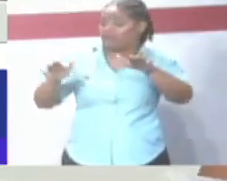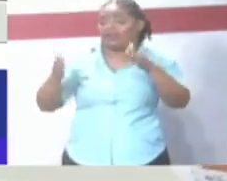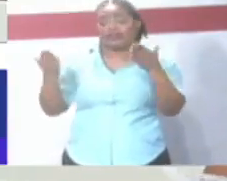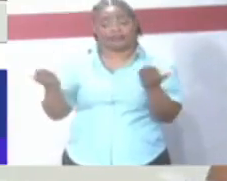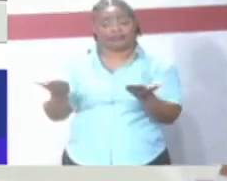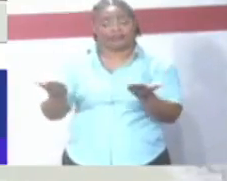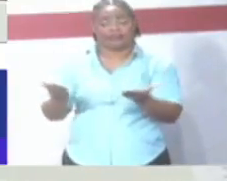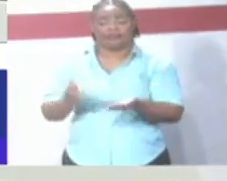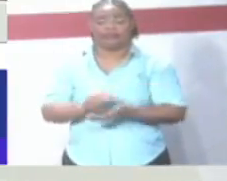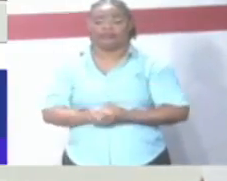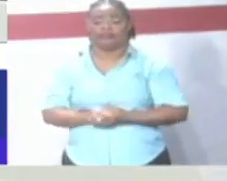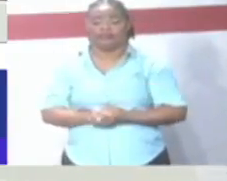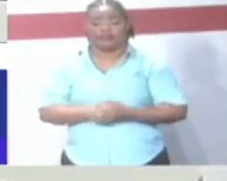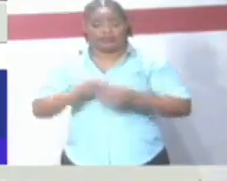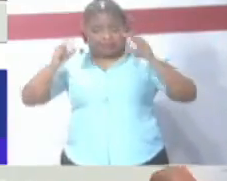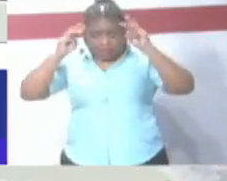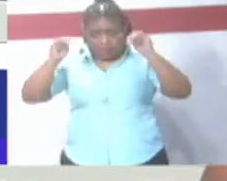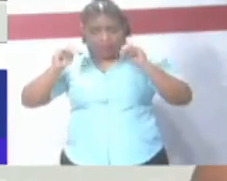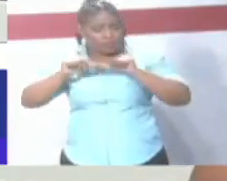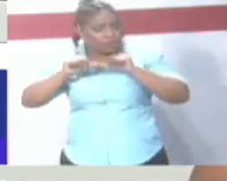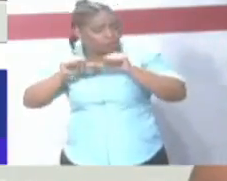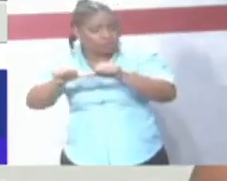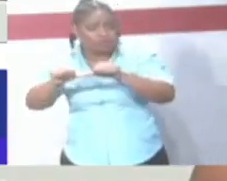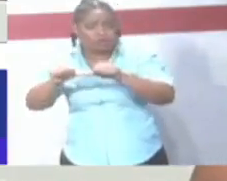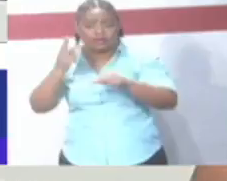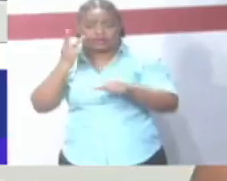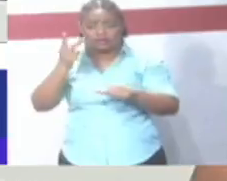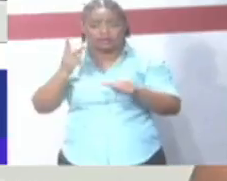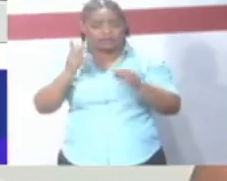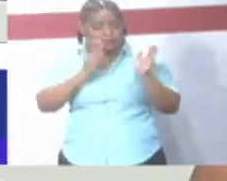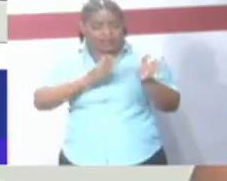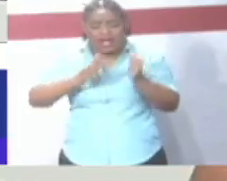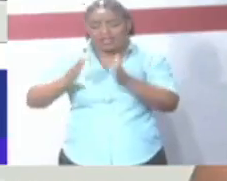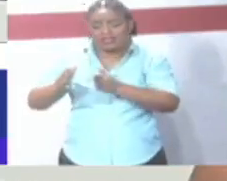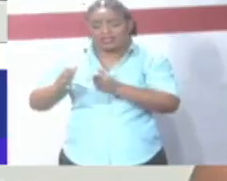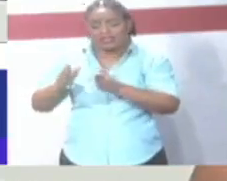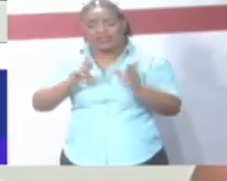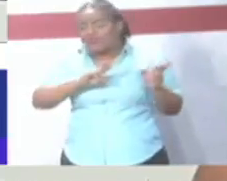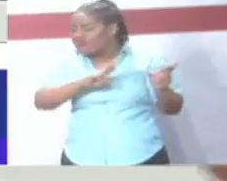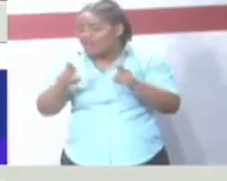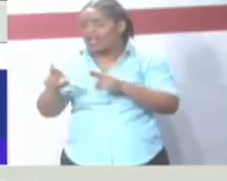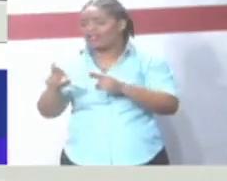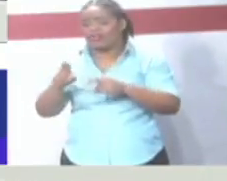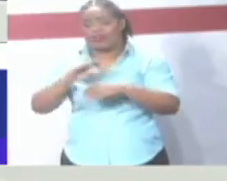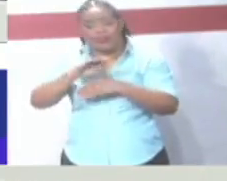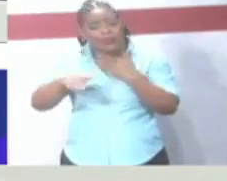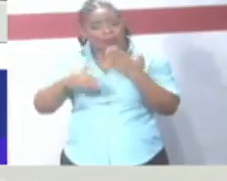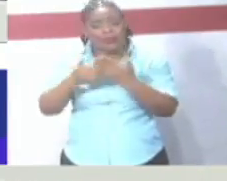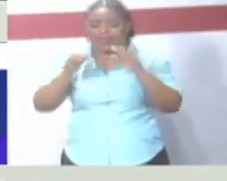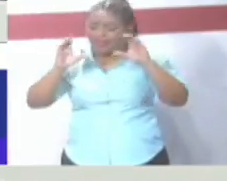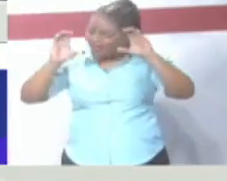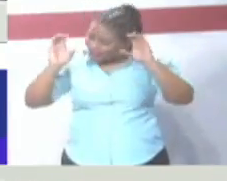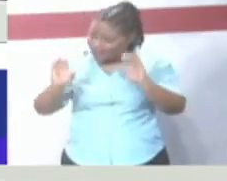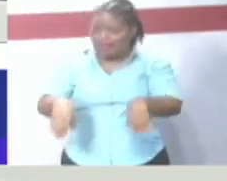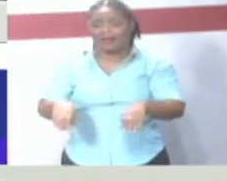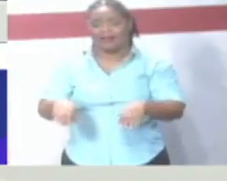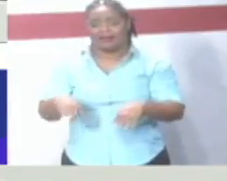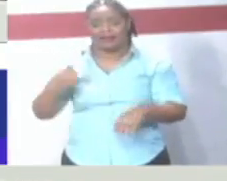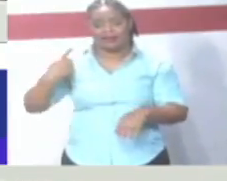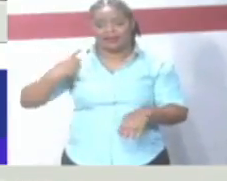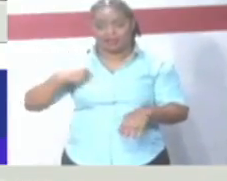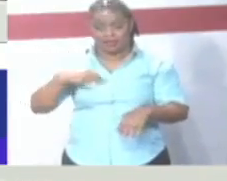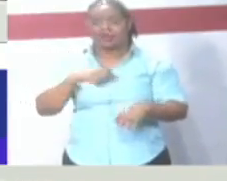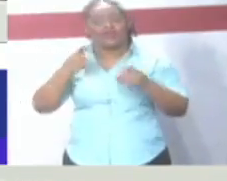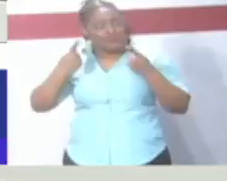to save lives from COVID and also non-COVID causes. And we have been actively preparing for the Delta variant